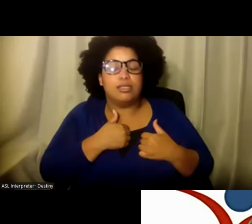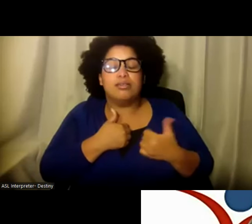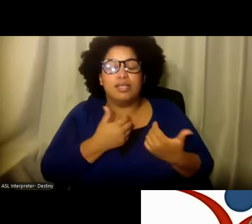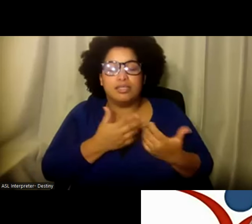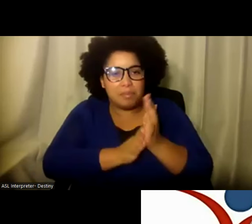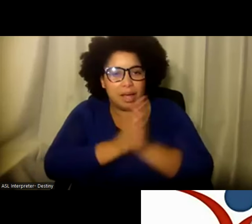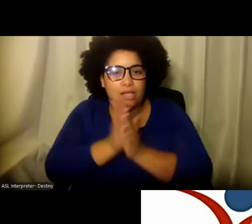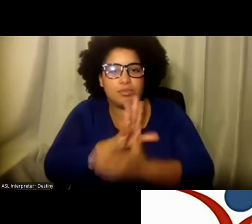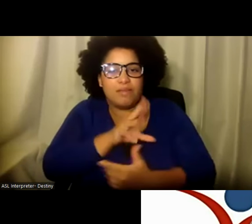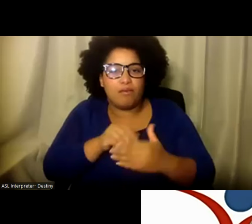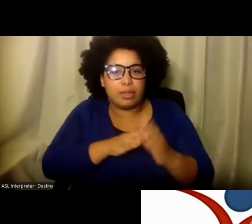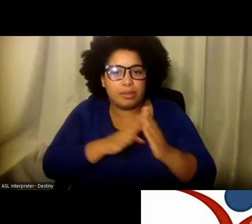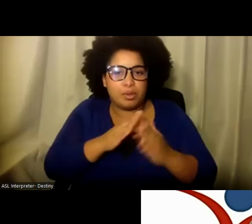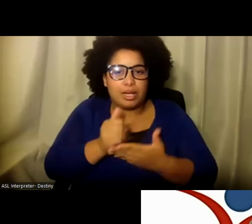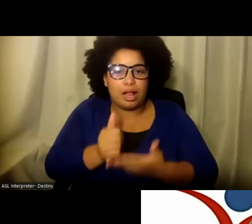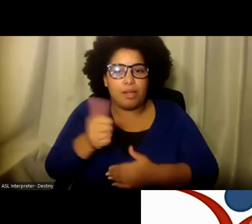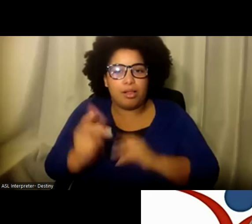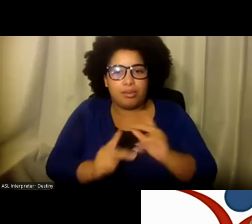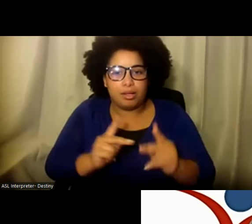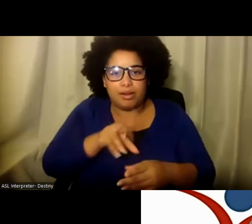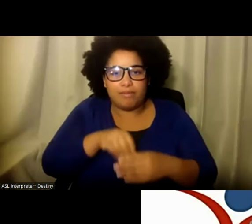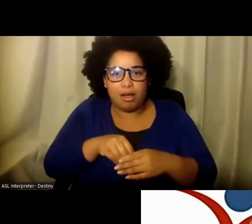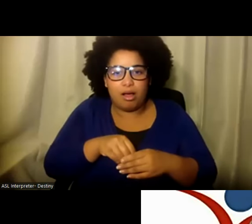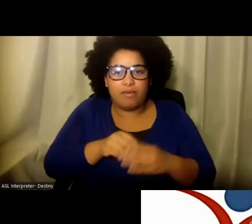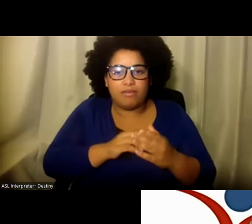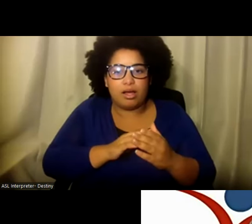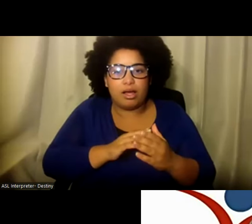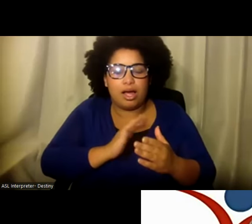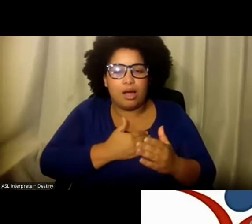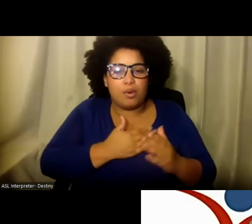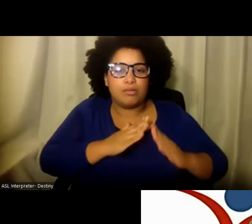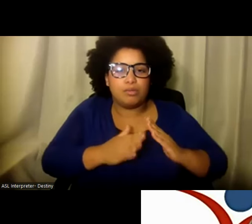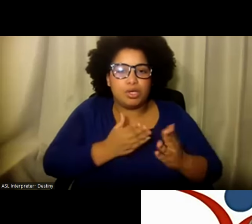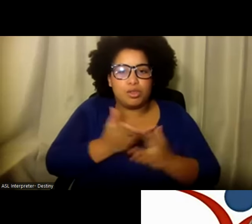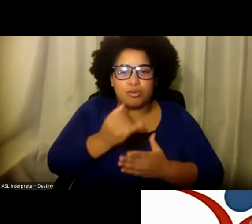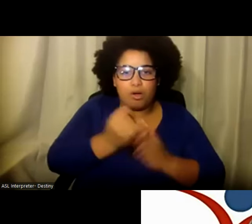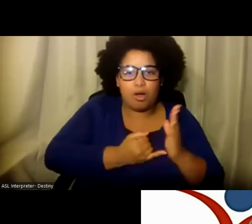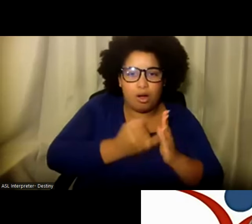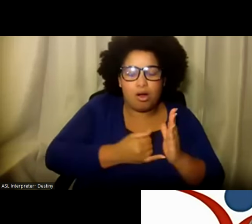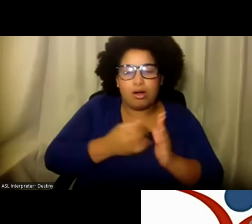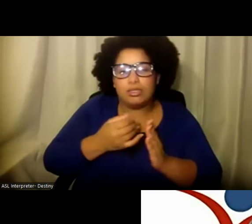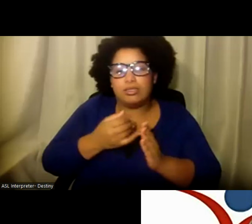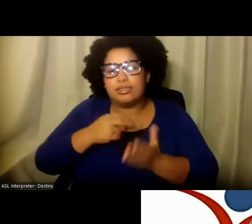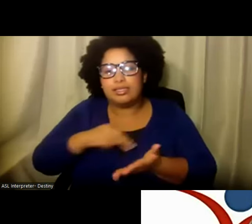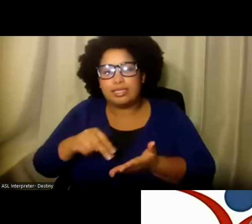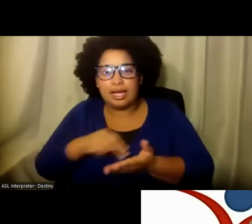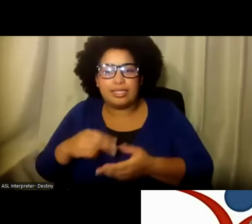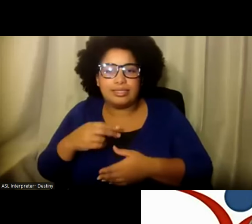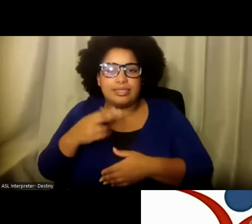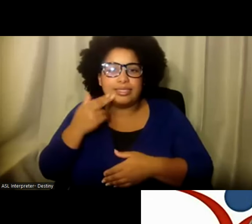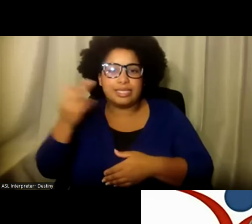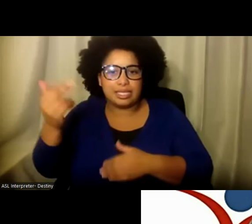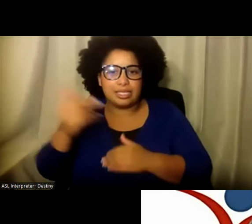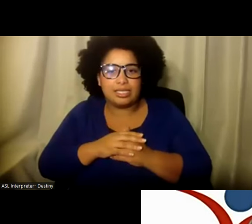and also helping others be part of our community through art, dance, singing. So that's always